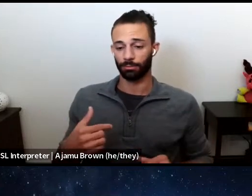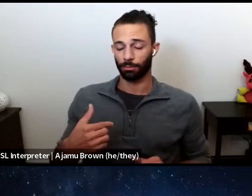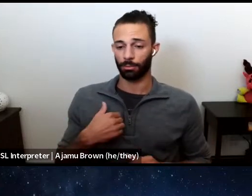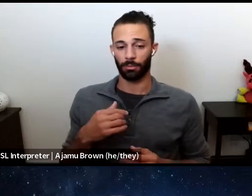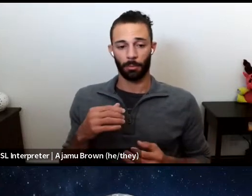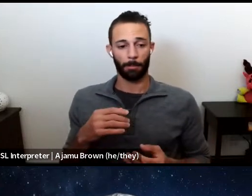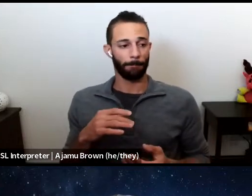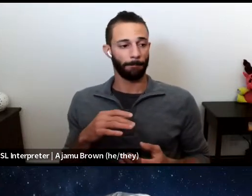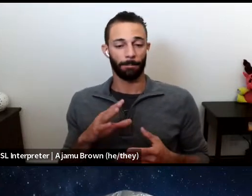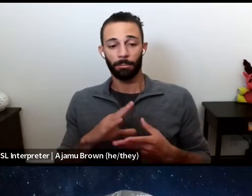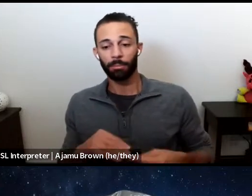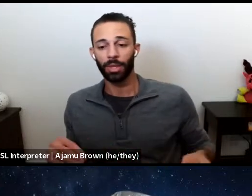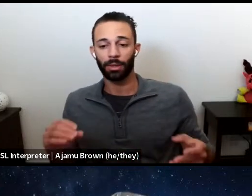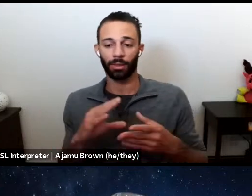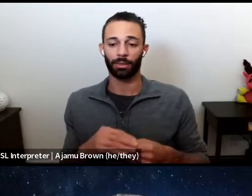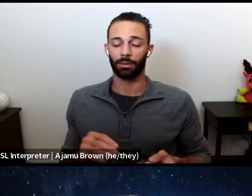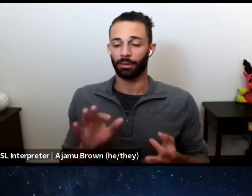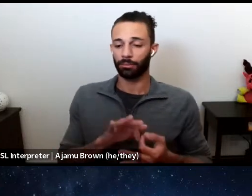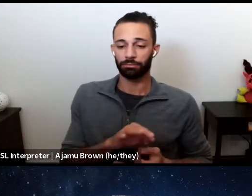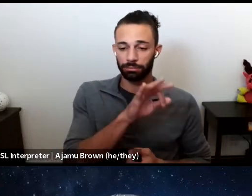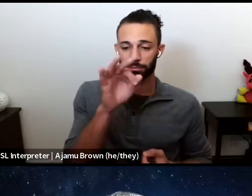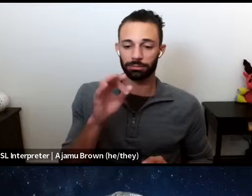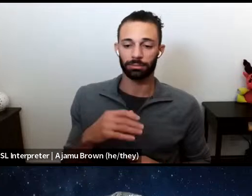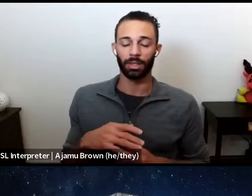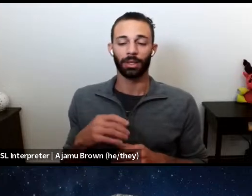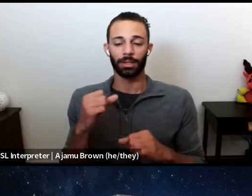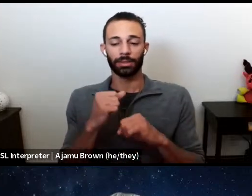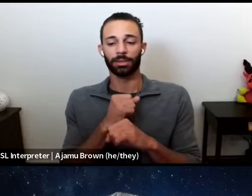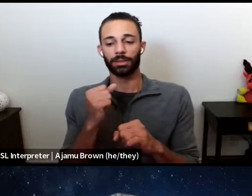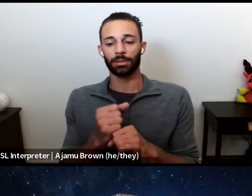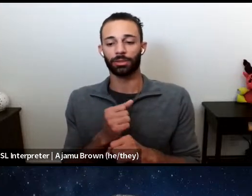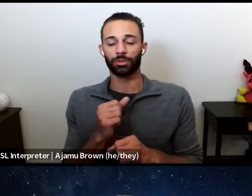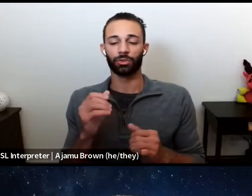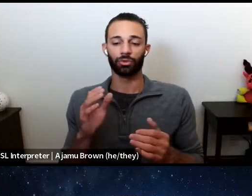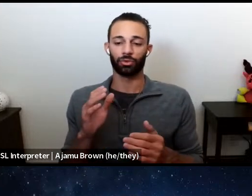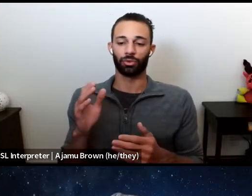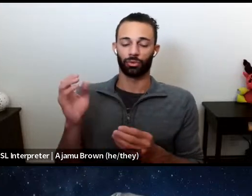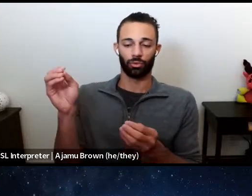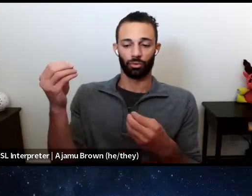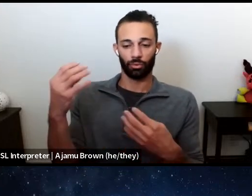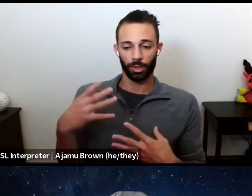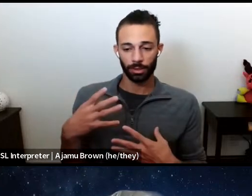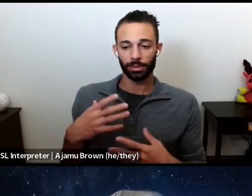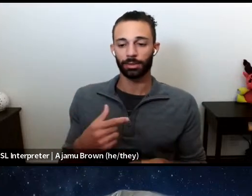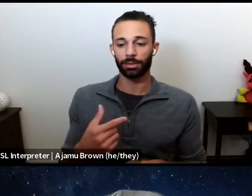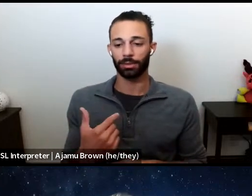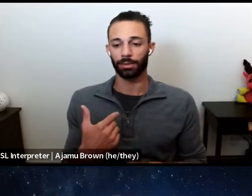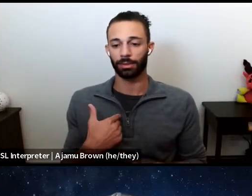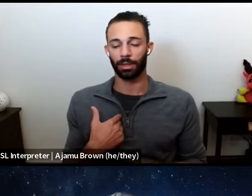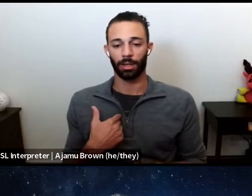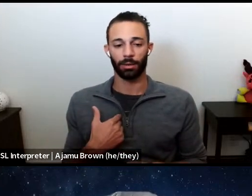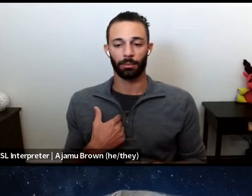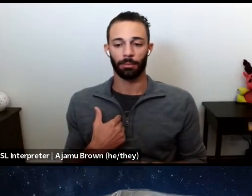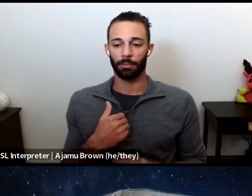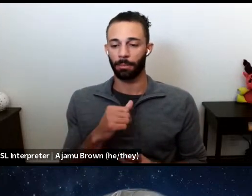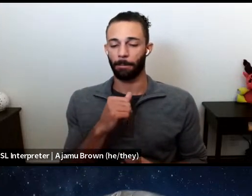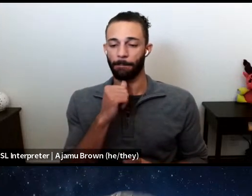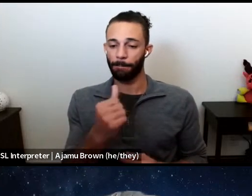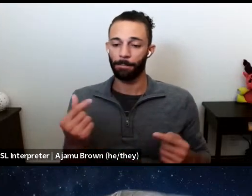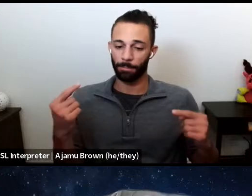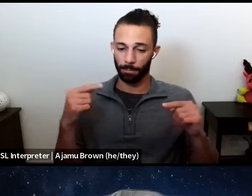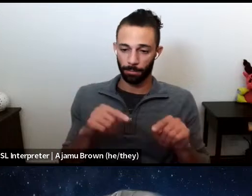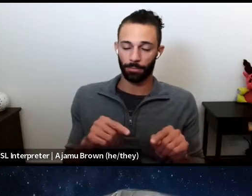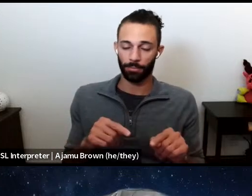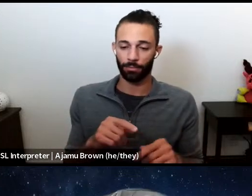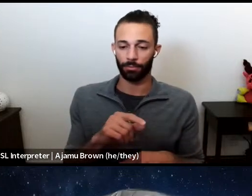myth, a statistical grace as eventuality. I'm asynchronous, that transhistoric